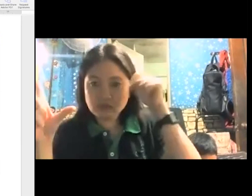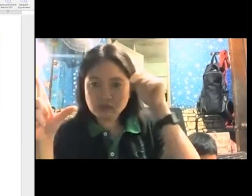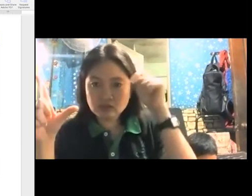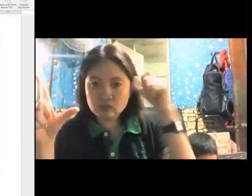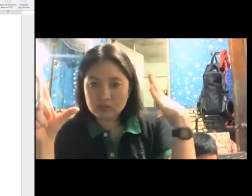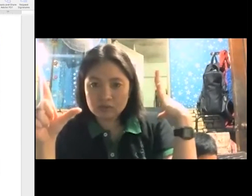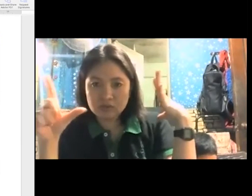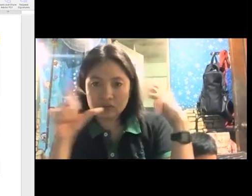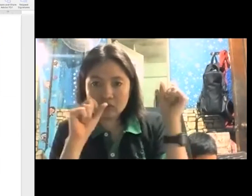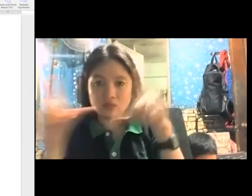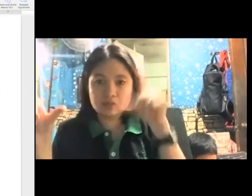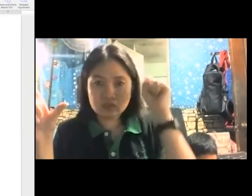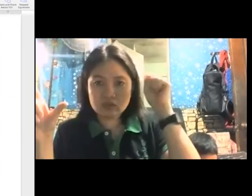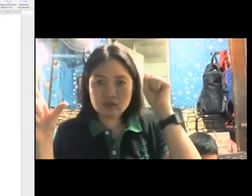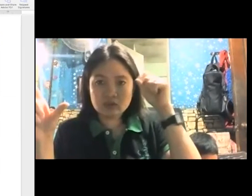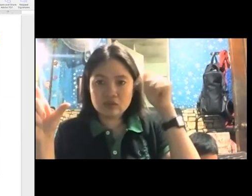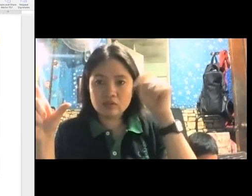Yeah, look like.